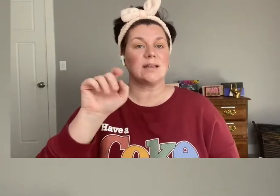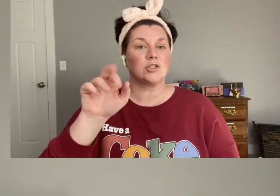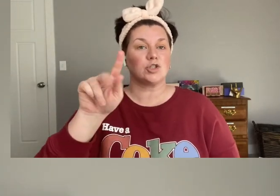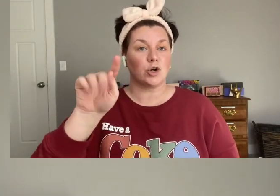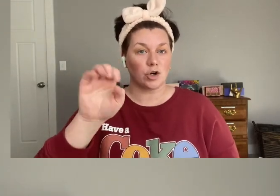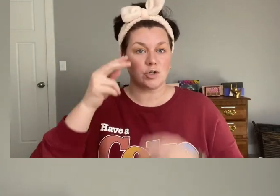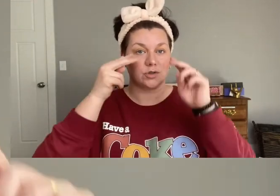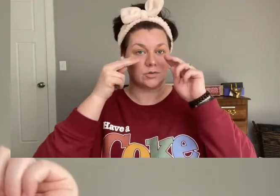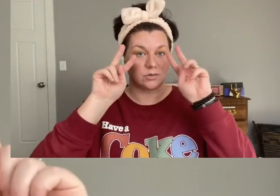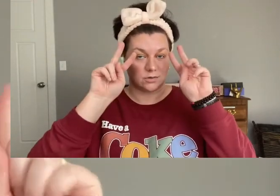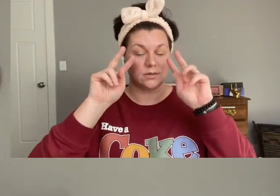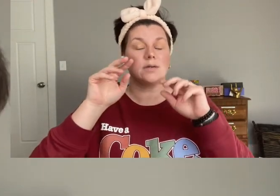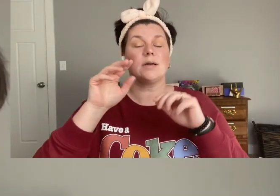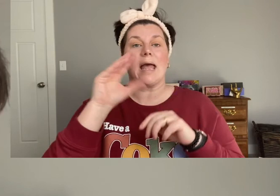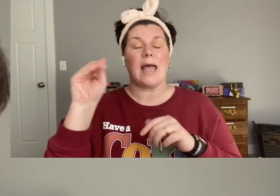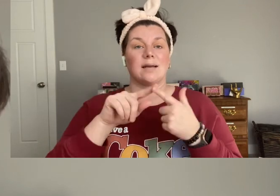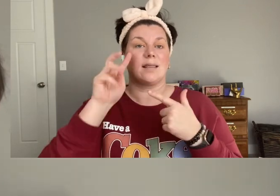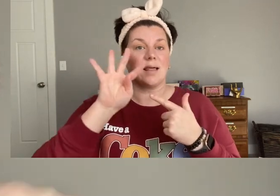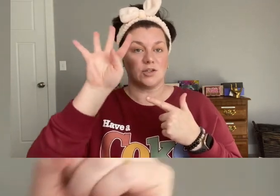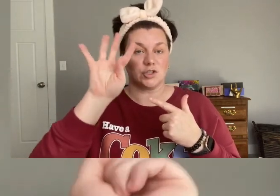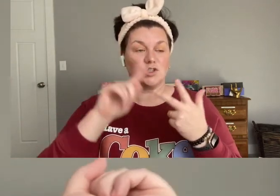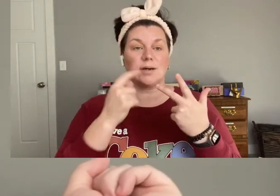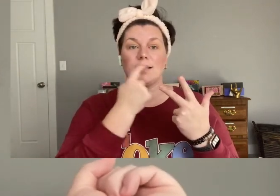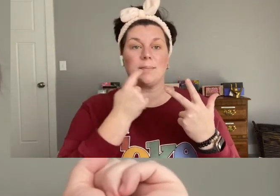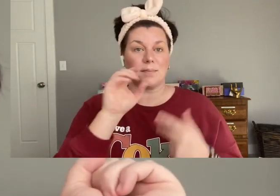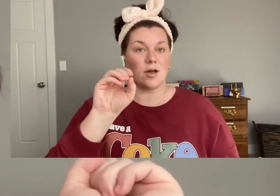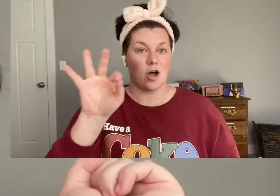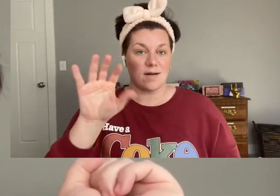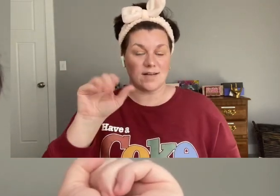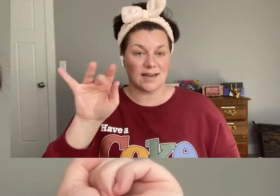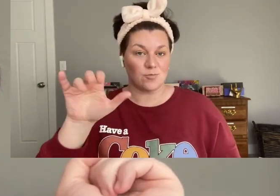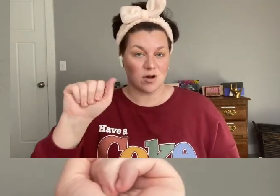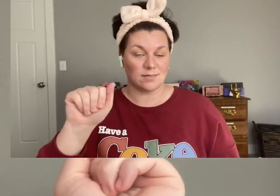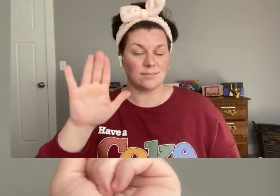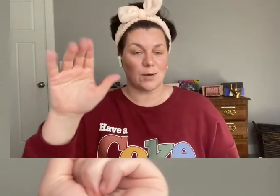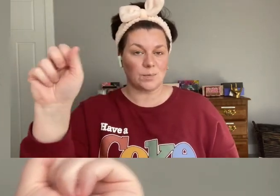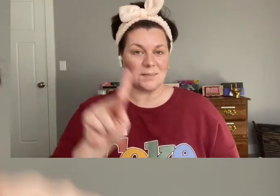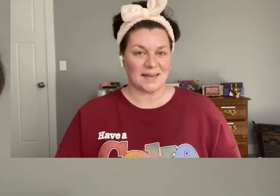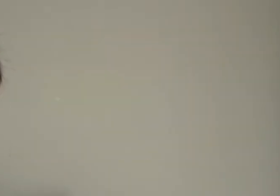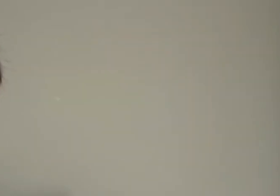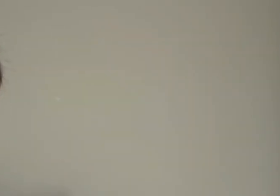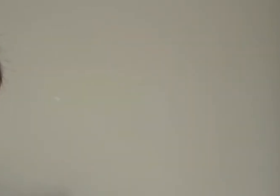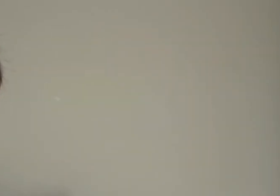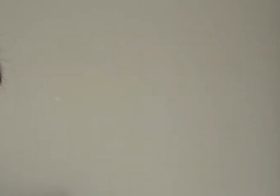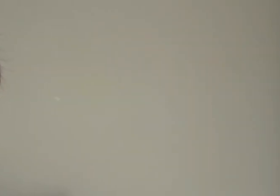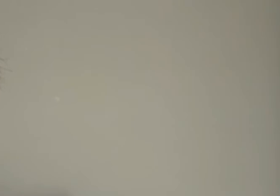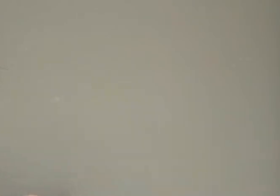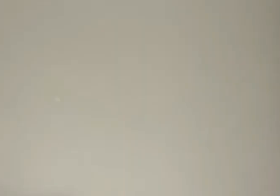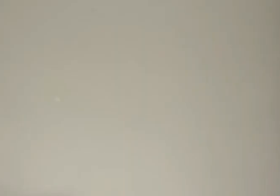actually gonna do the lashes off camera and I'm gonna do the lip off camera and I'm gonna be right